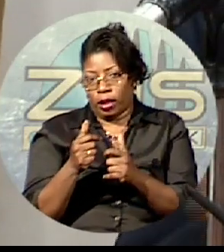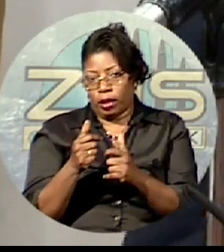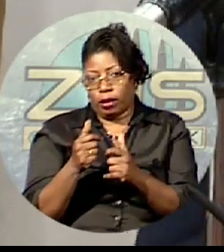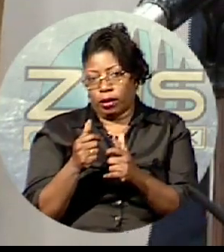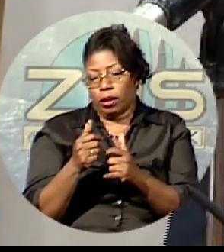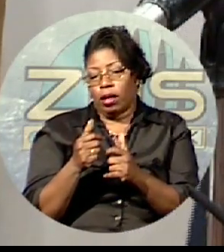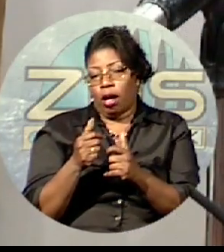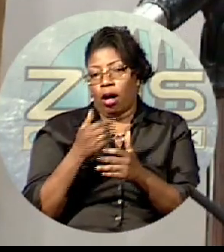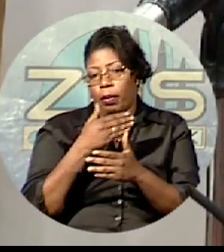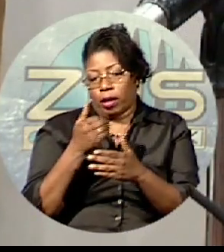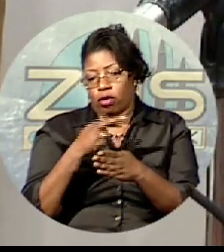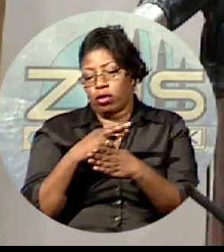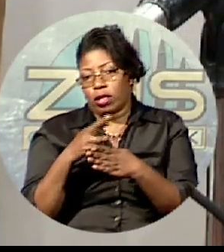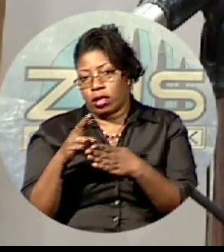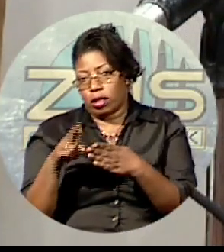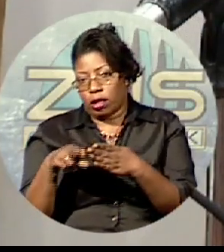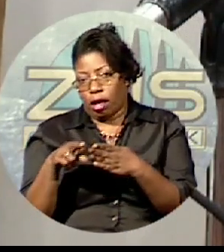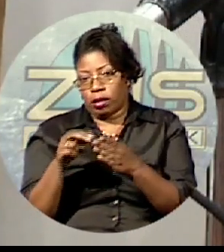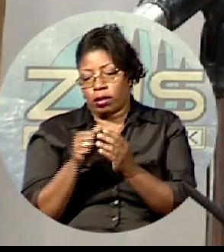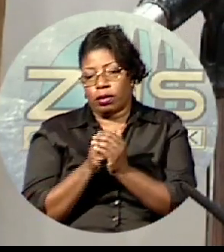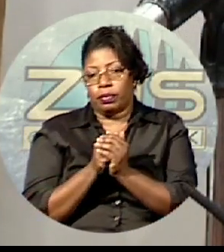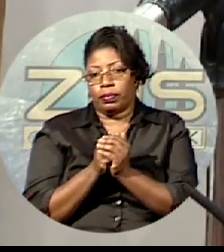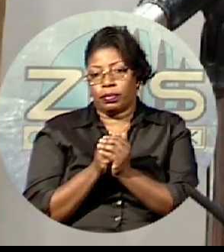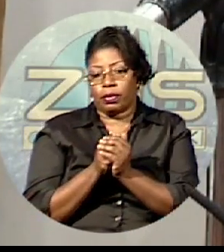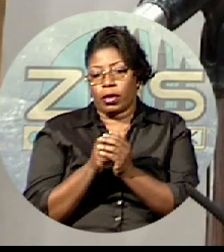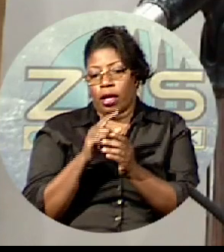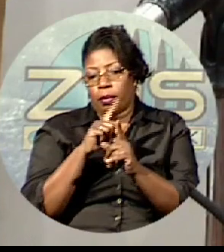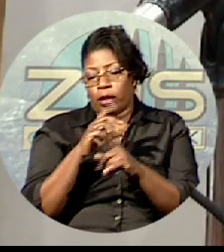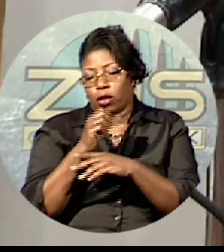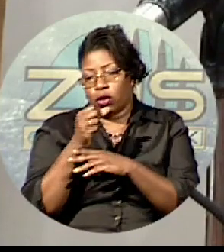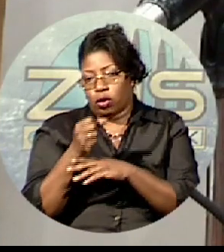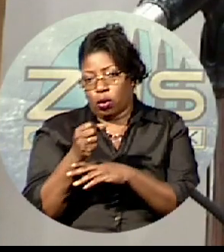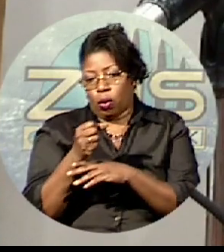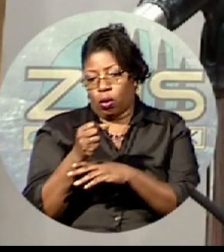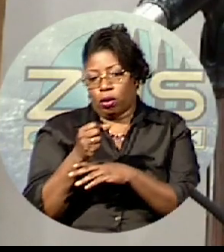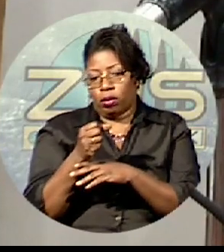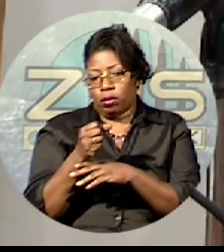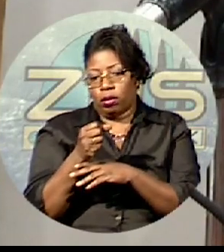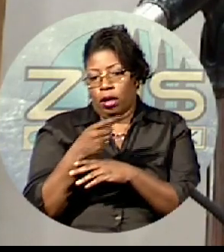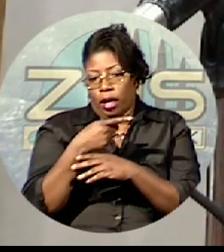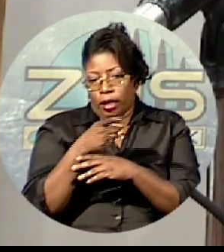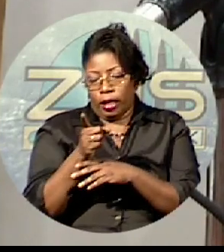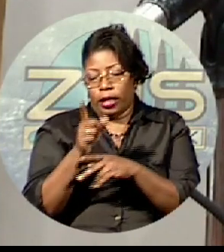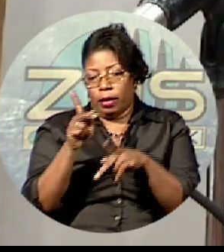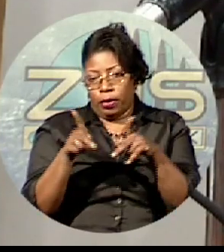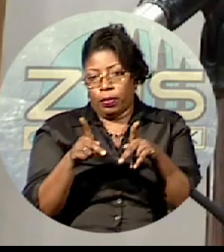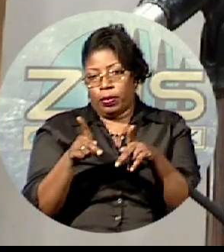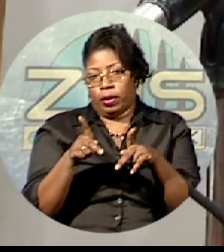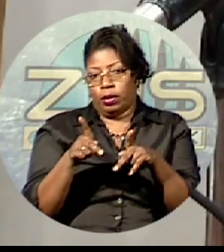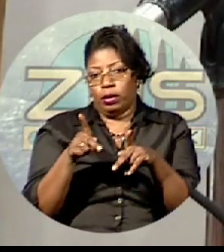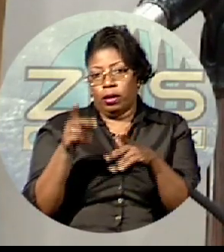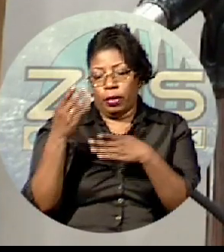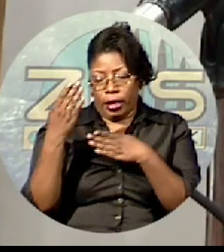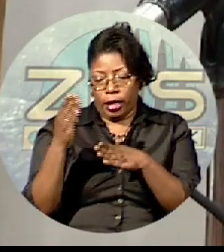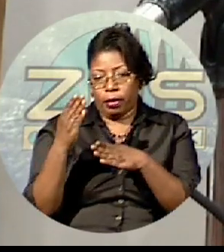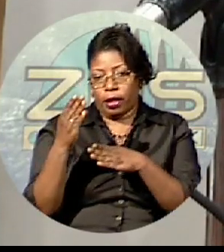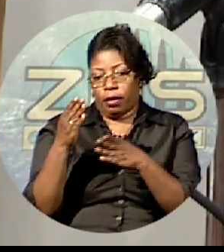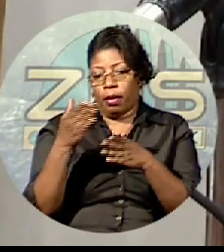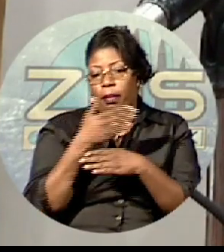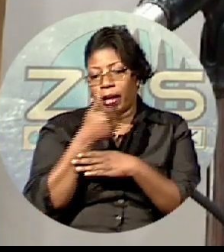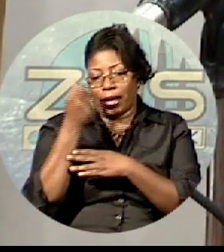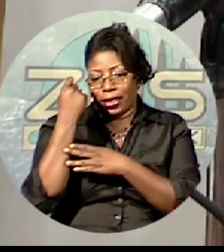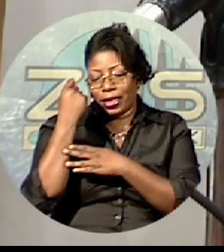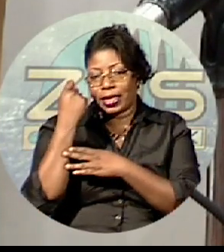more quicker results, but also to be able to ensure that the Bahamian people have a better understanding of